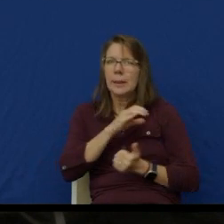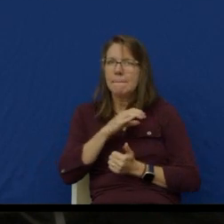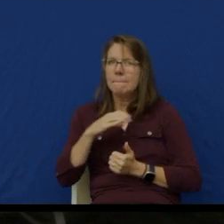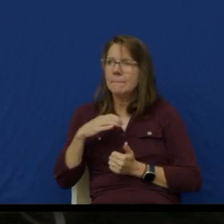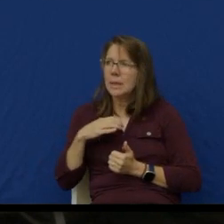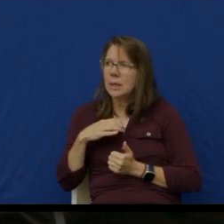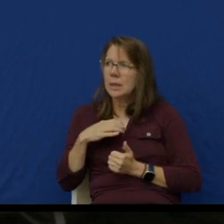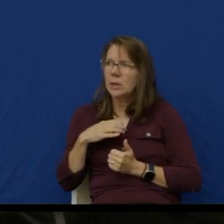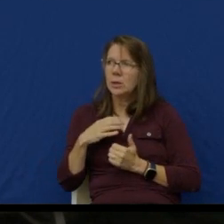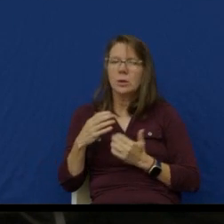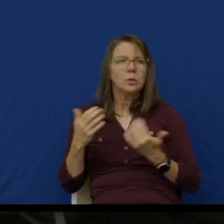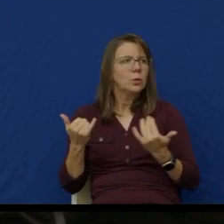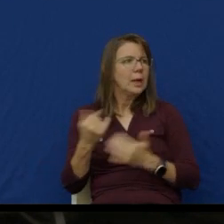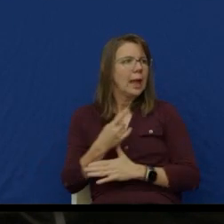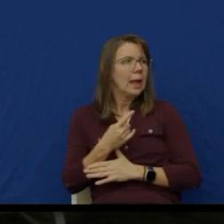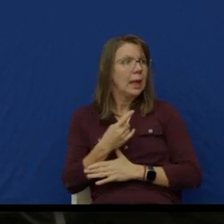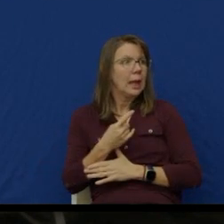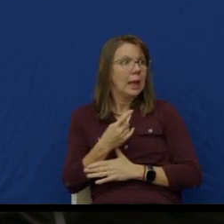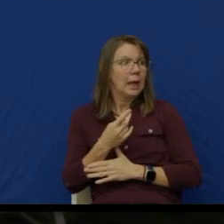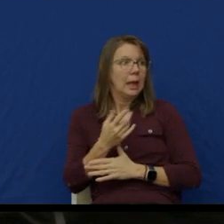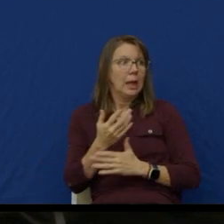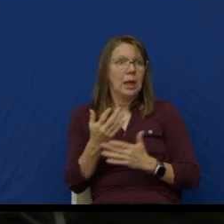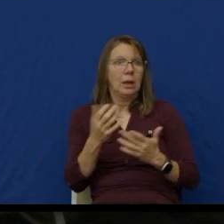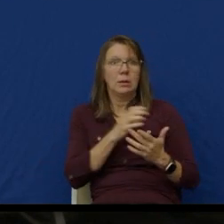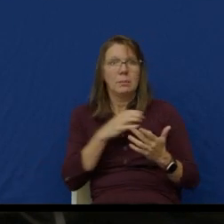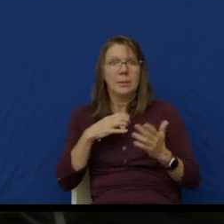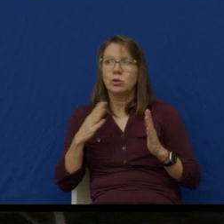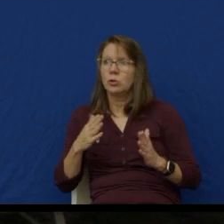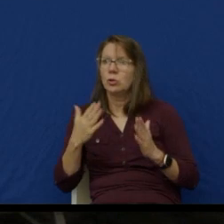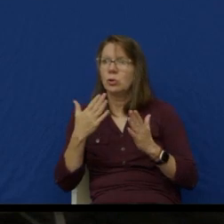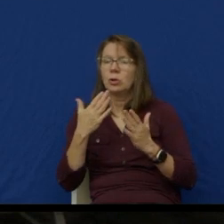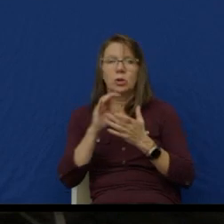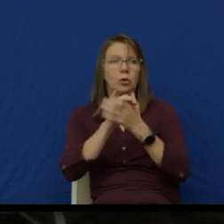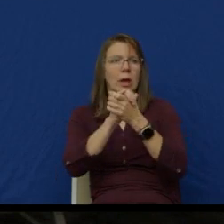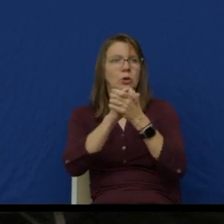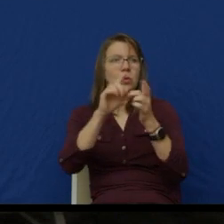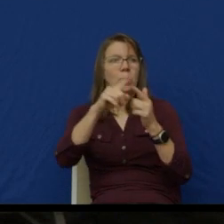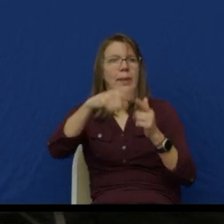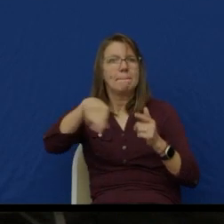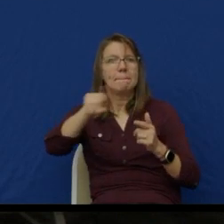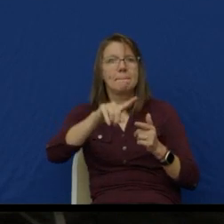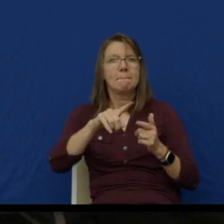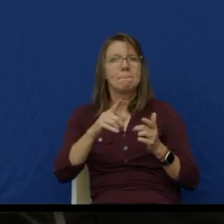here today, so congratulations to you guys.